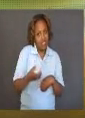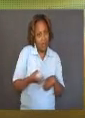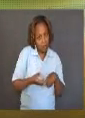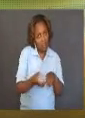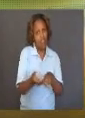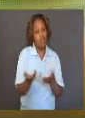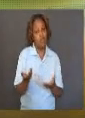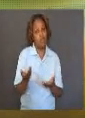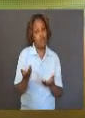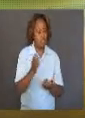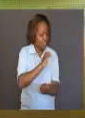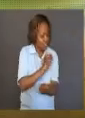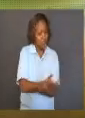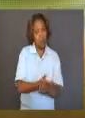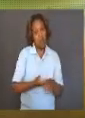energy.